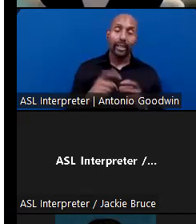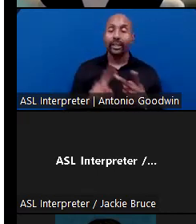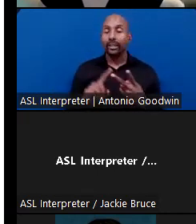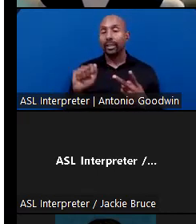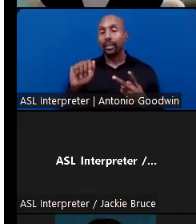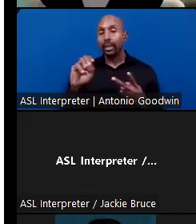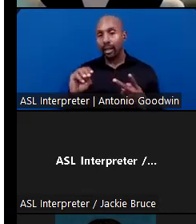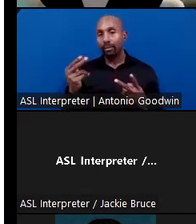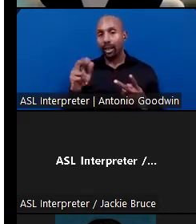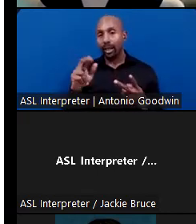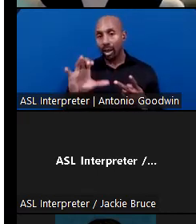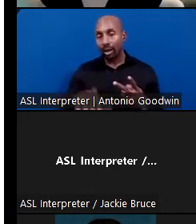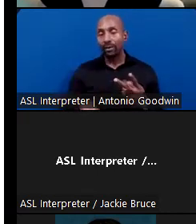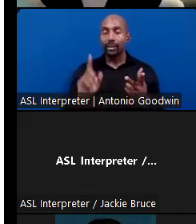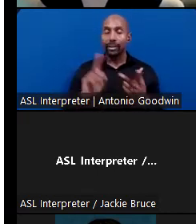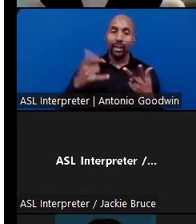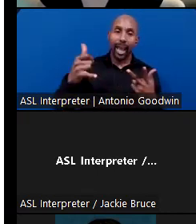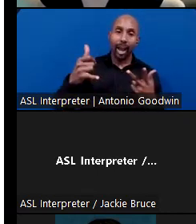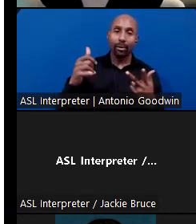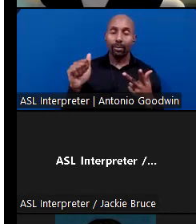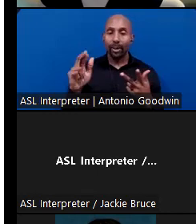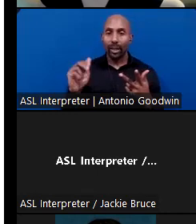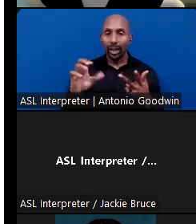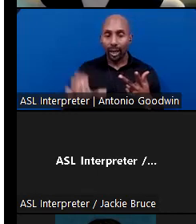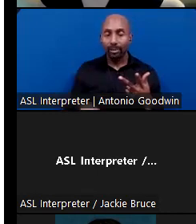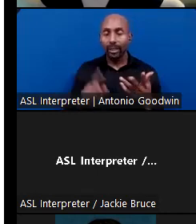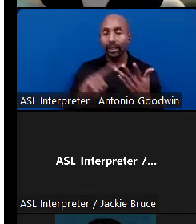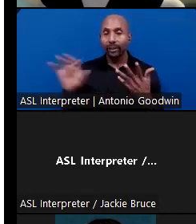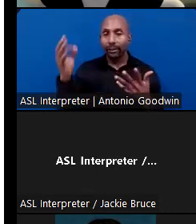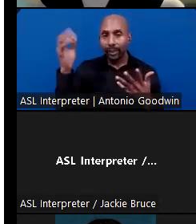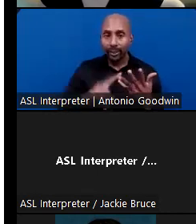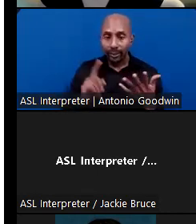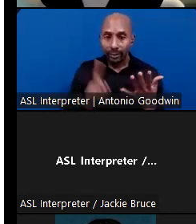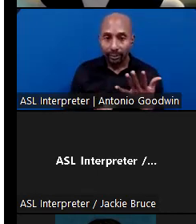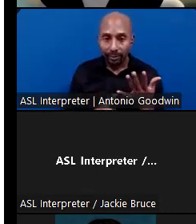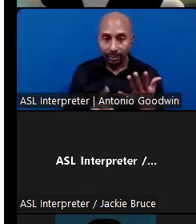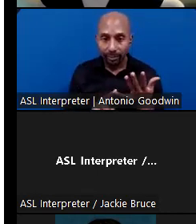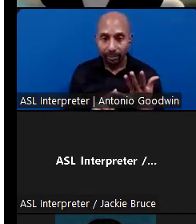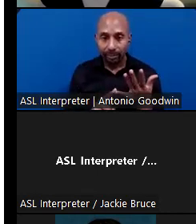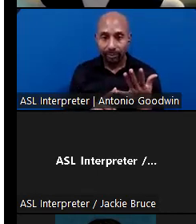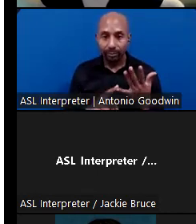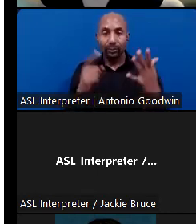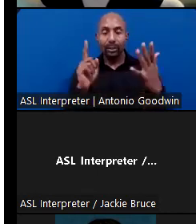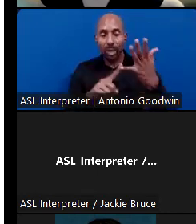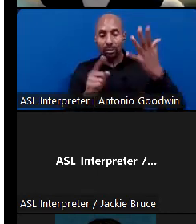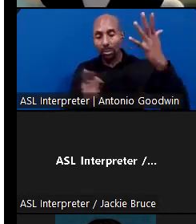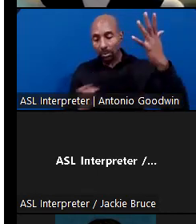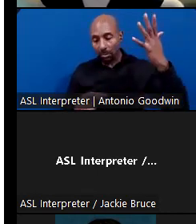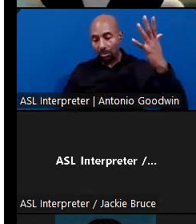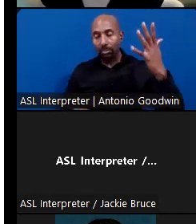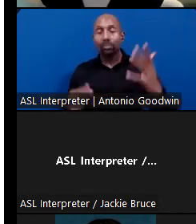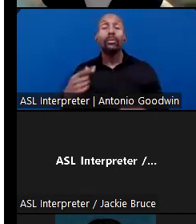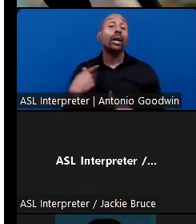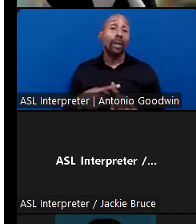I'm forgetting some, Lingala, French. We also can always provide interpreters as well.